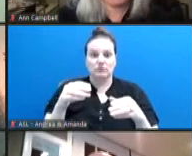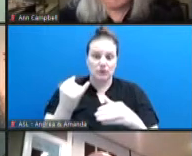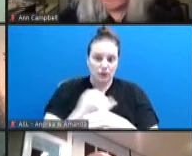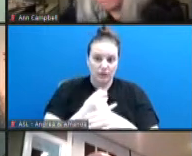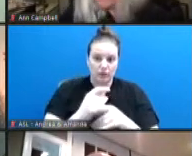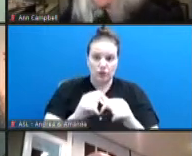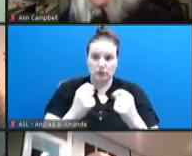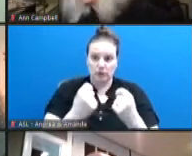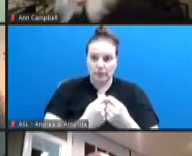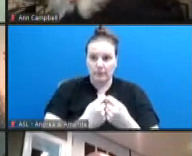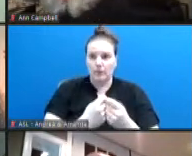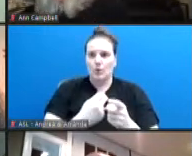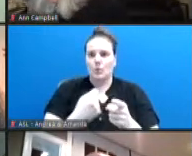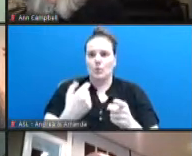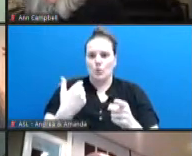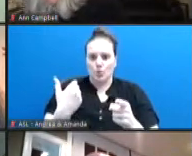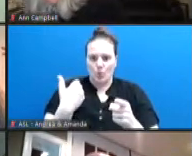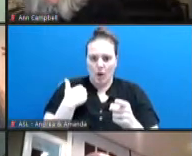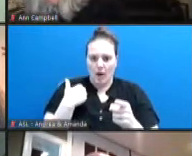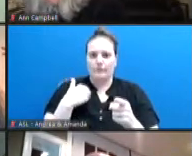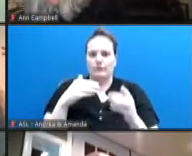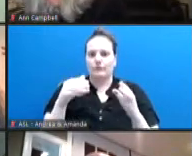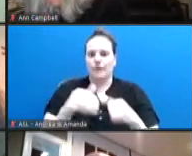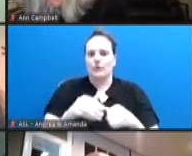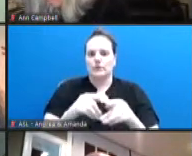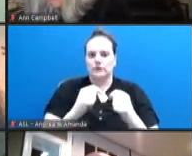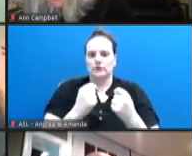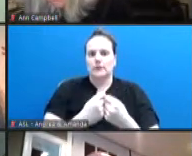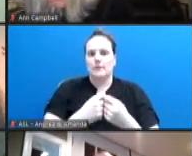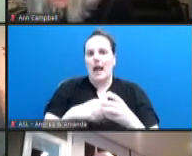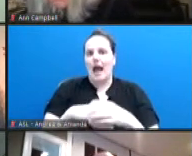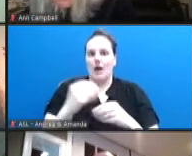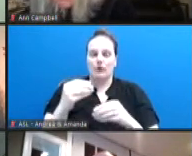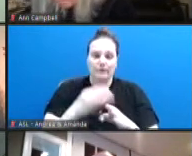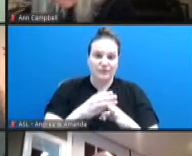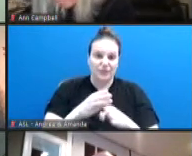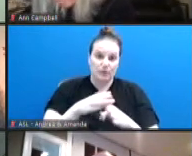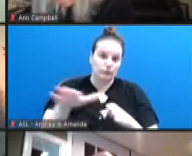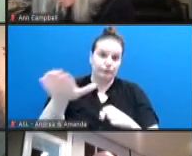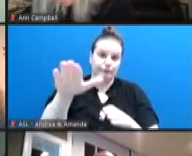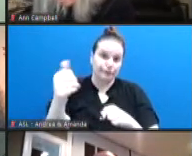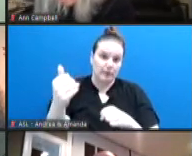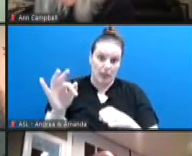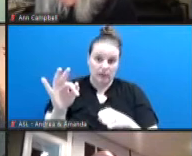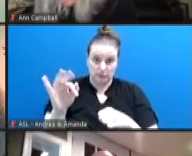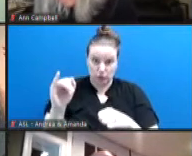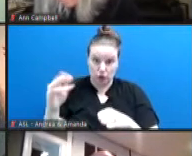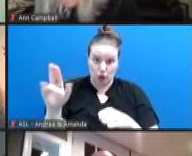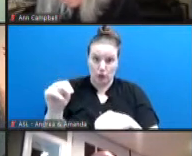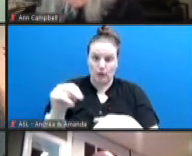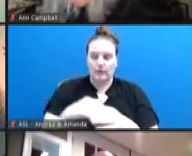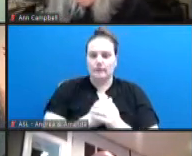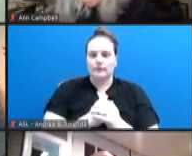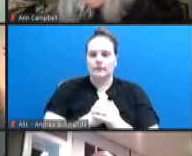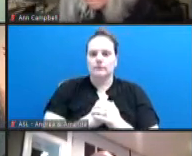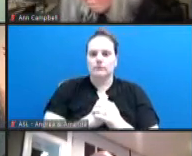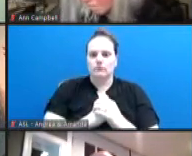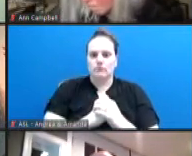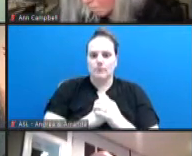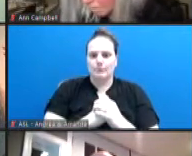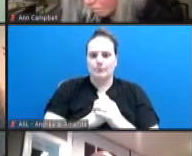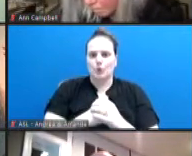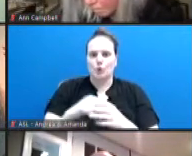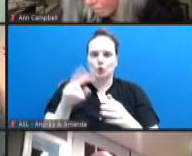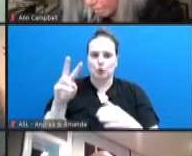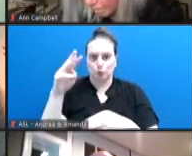We have our focus intervention team out and fielded as of the 19th of January, two